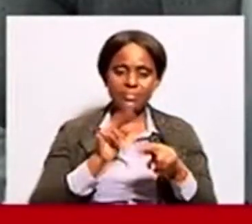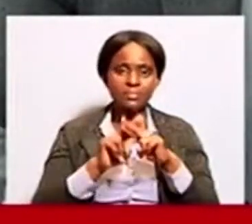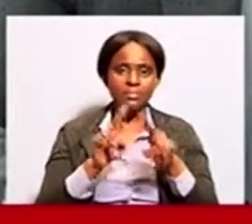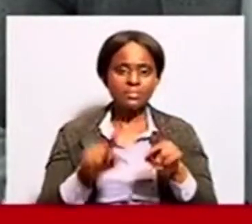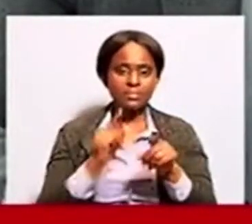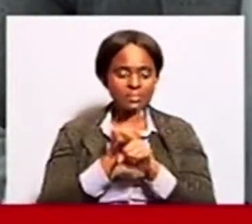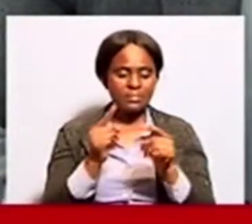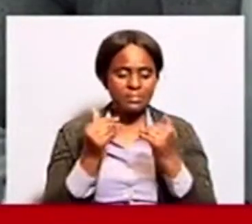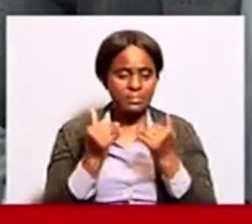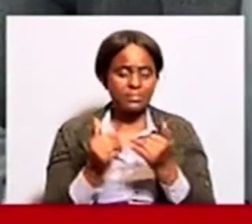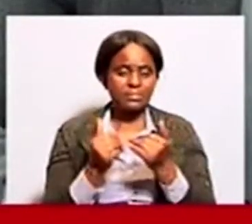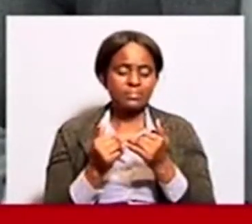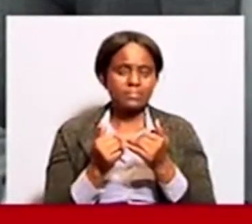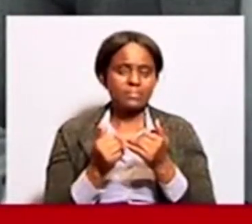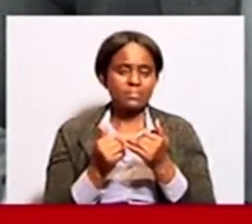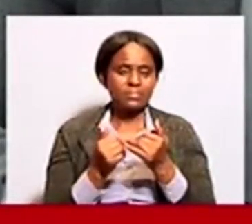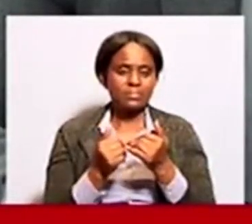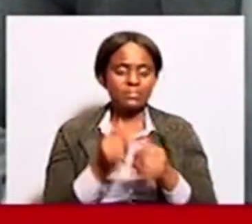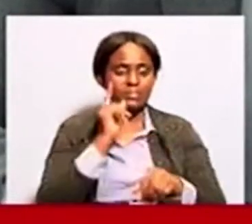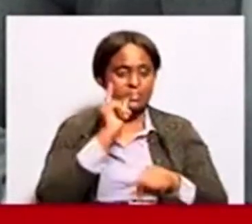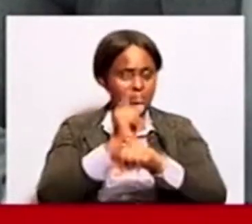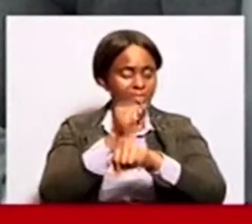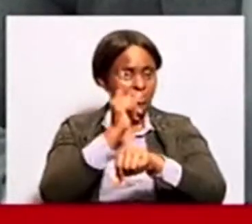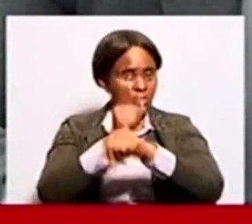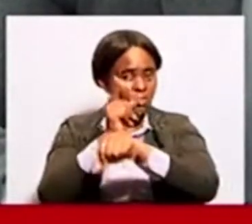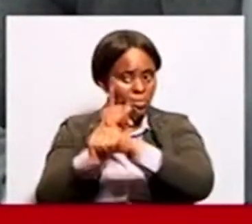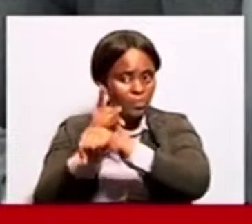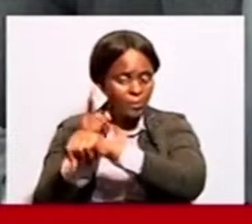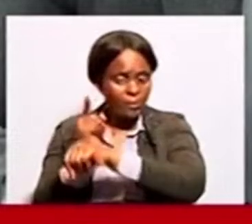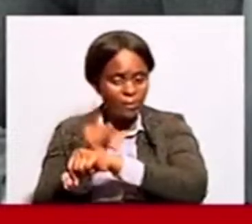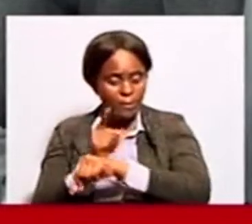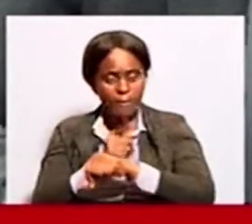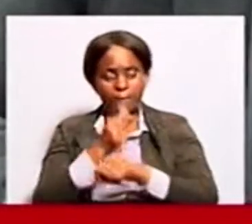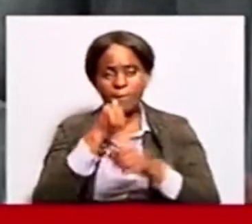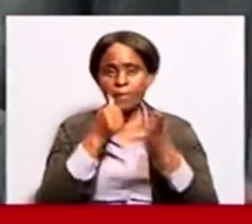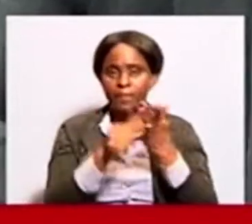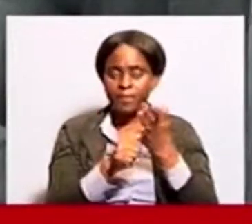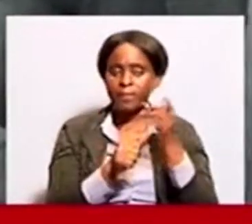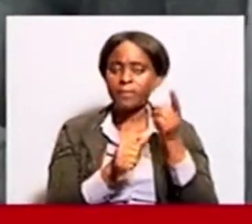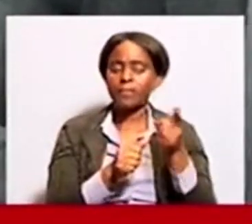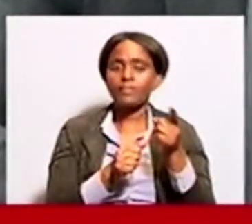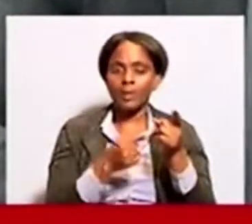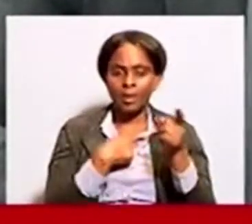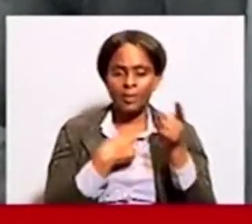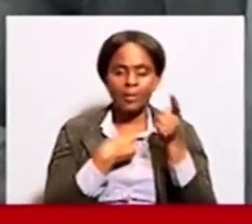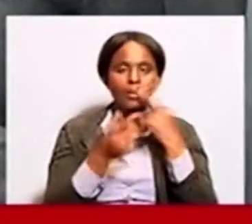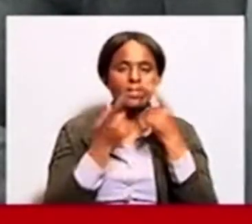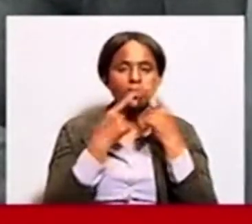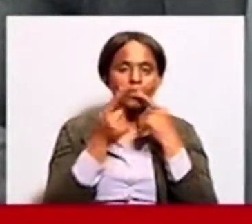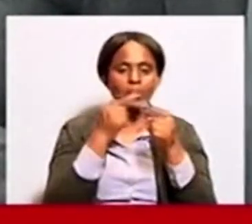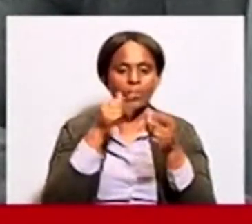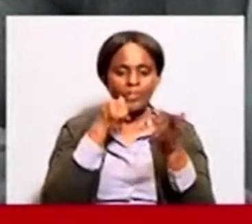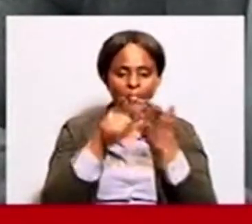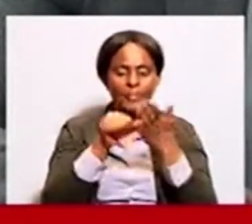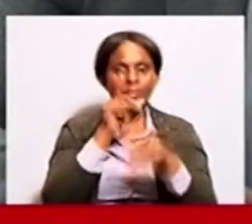just the warning letter, I will speak to the warning